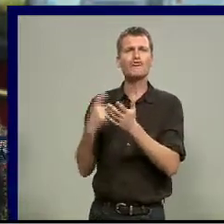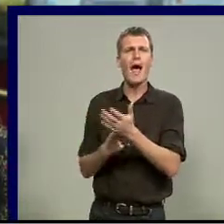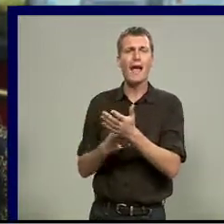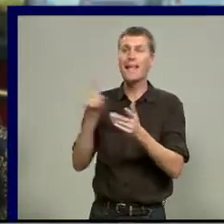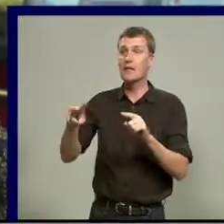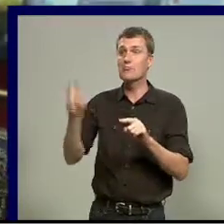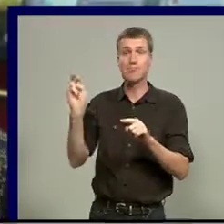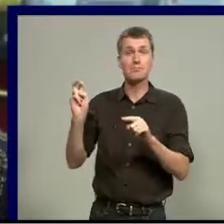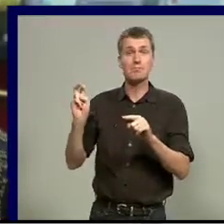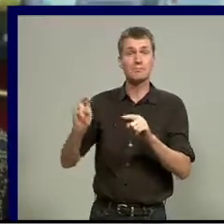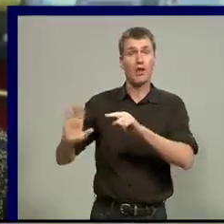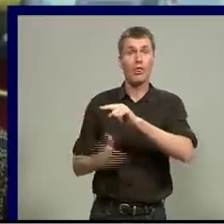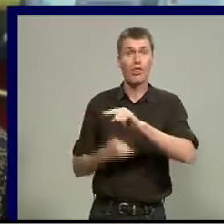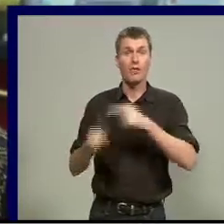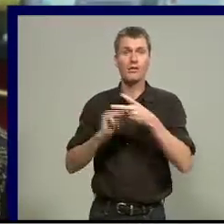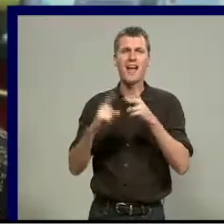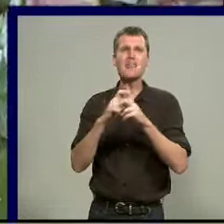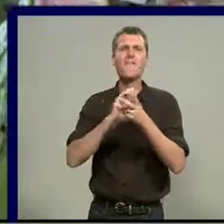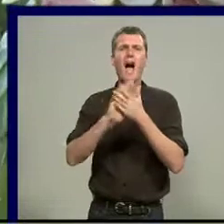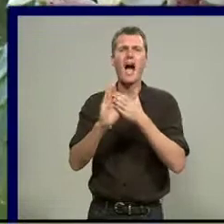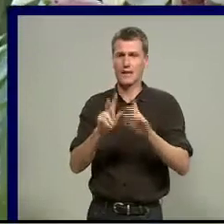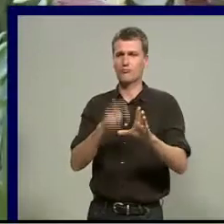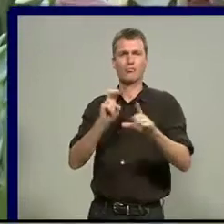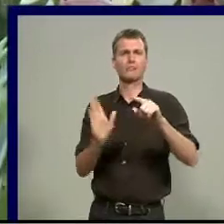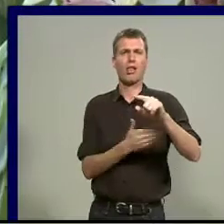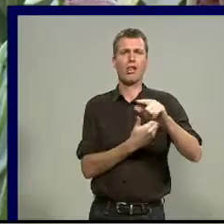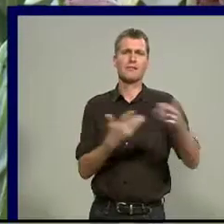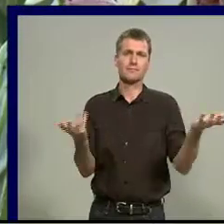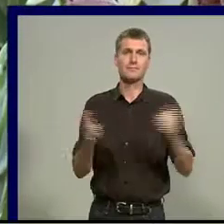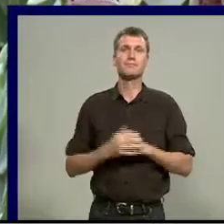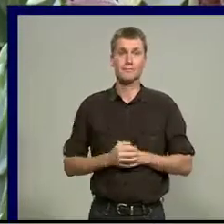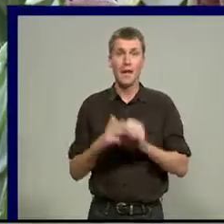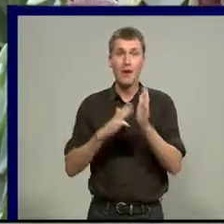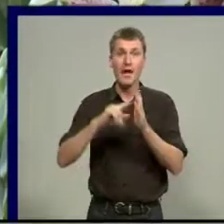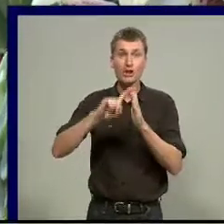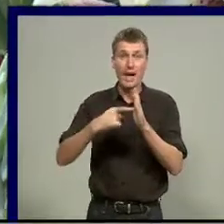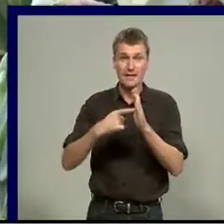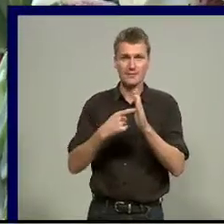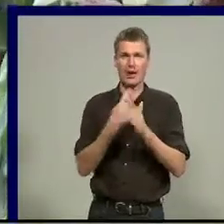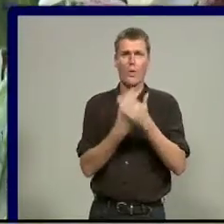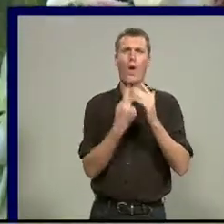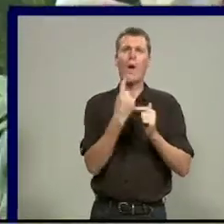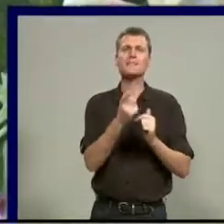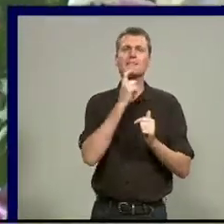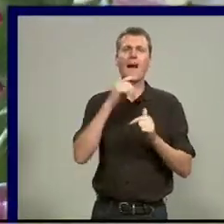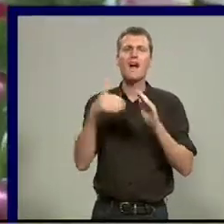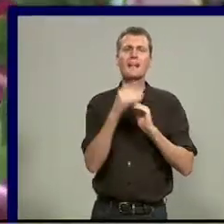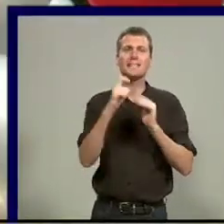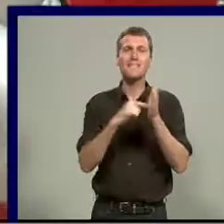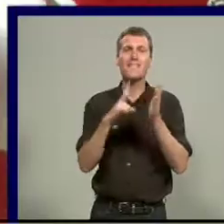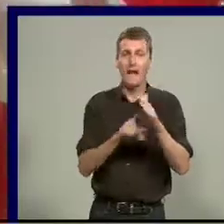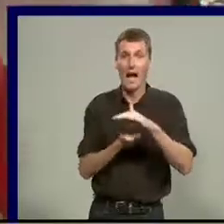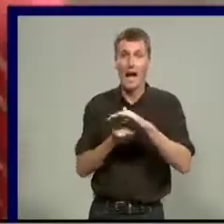gets away with it. Dave Harding gets away with it. Marianne Jackson was CTV's only employee to make it out of the building